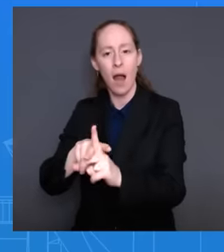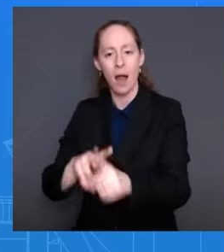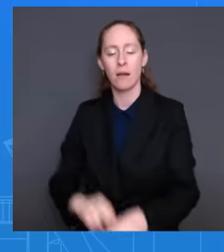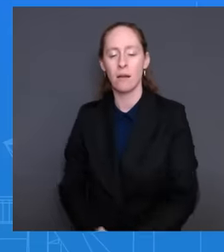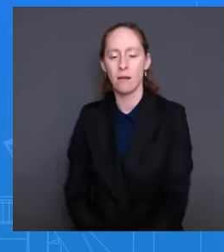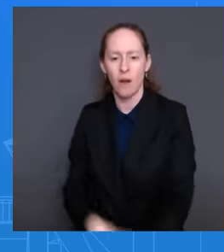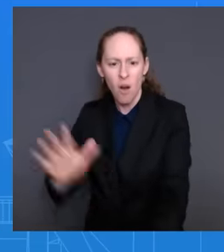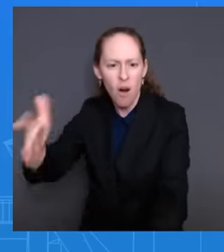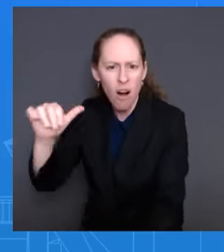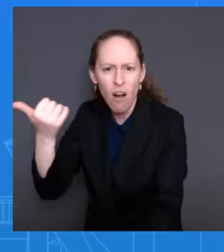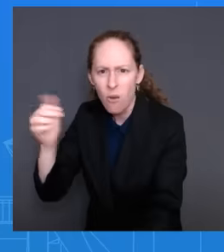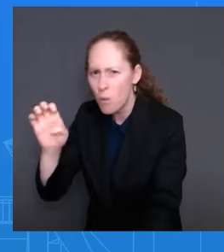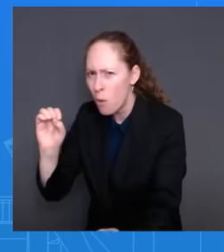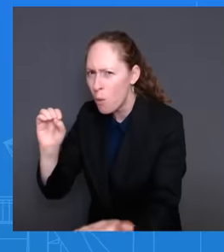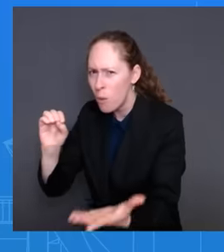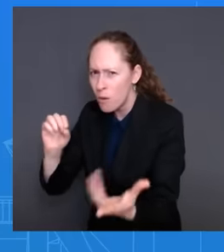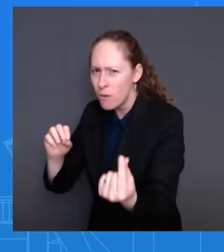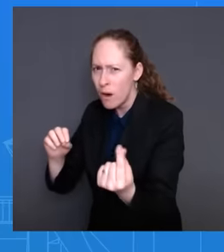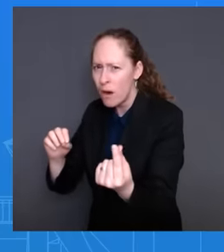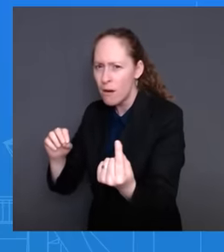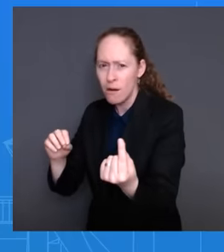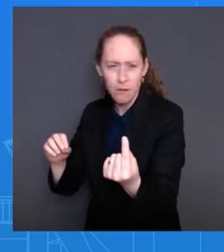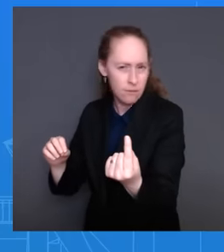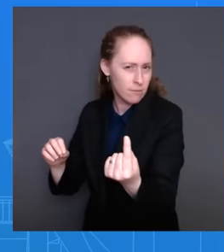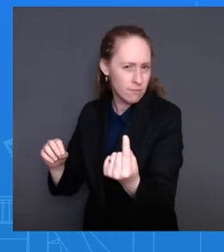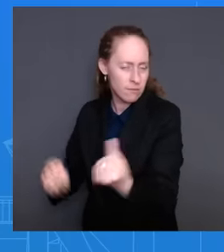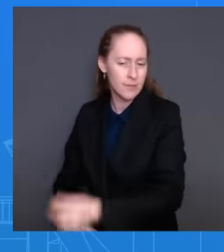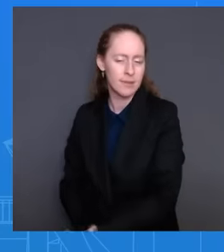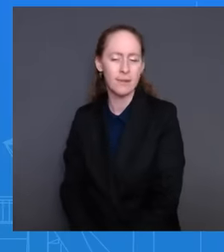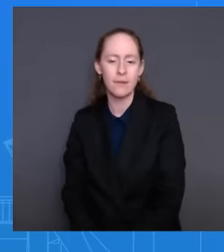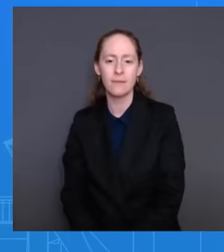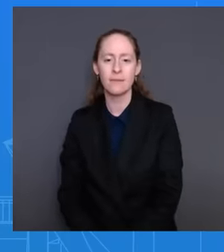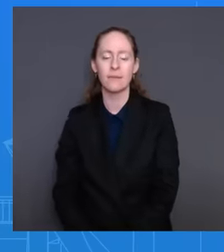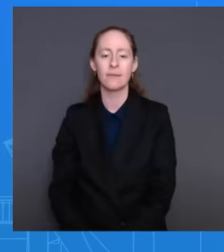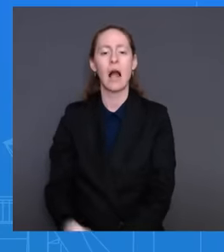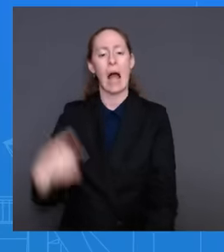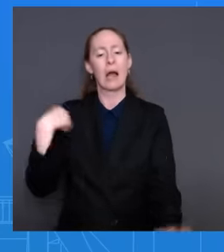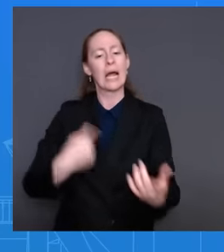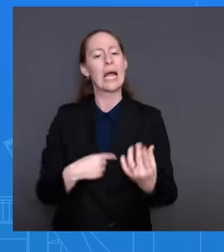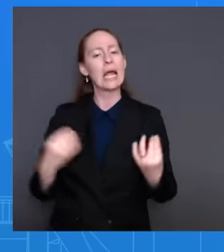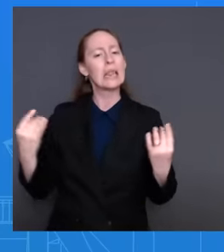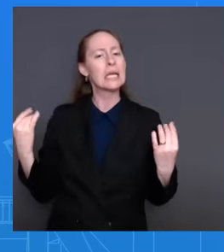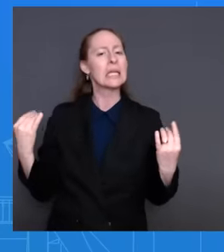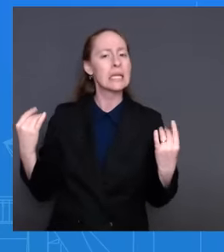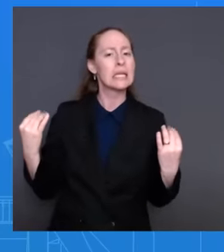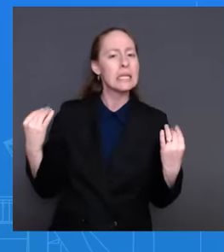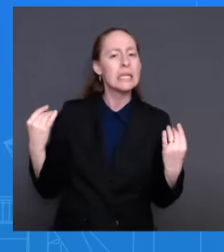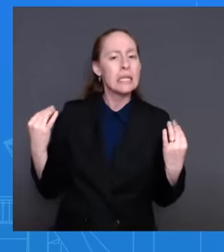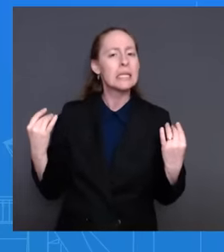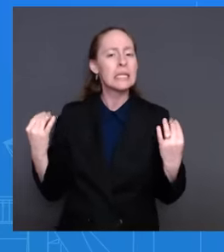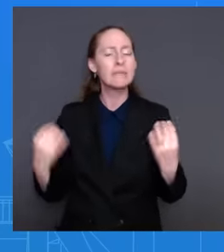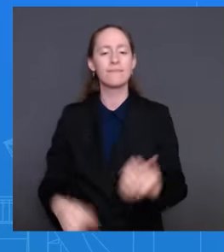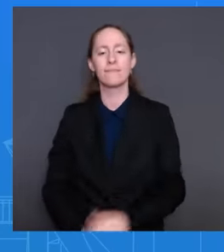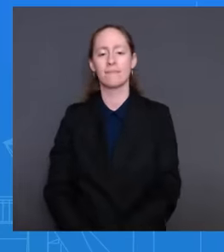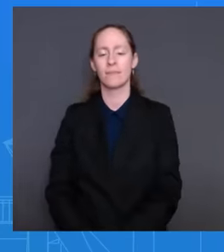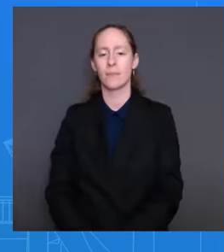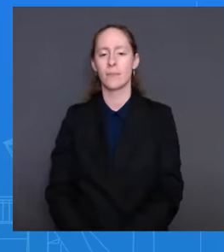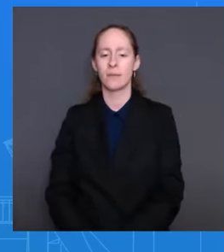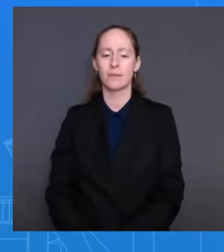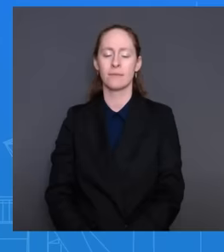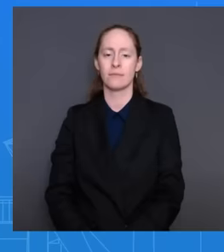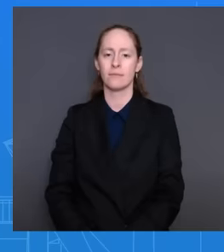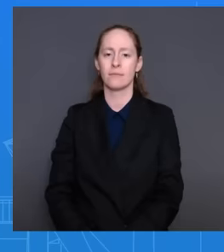done everything he can do? Well, we're looking to see what else can be done, to be clear. We have